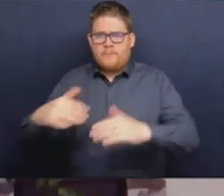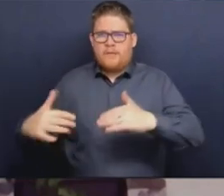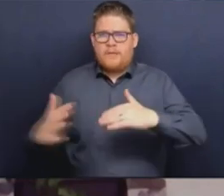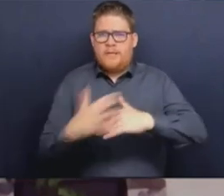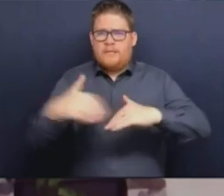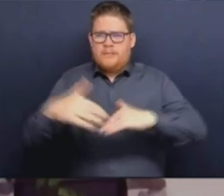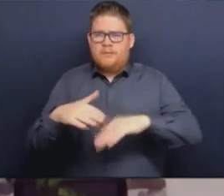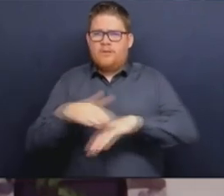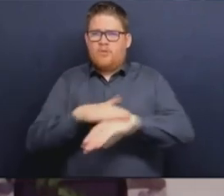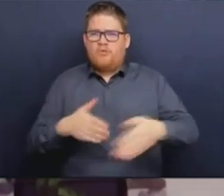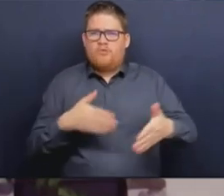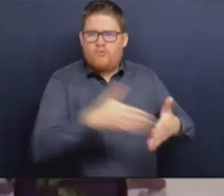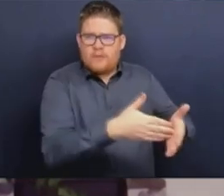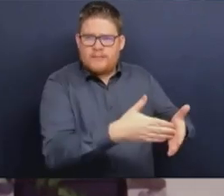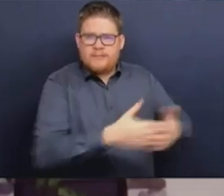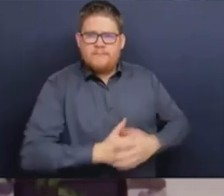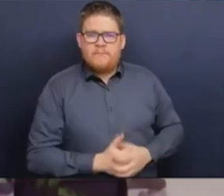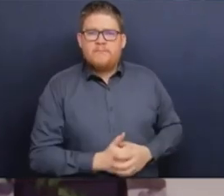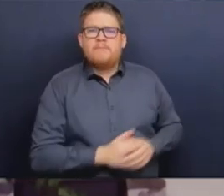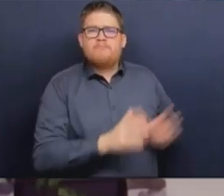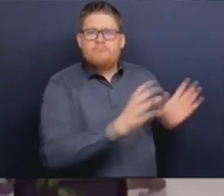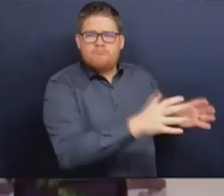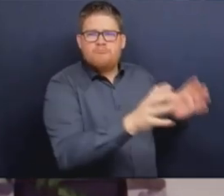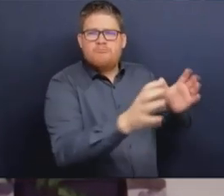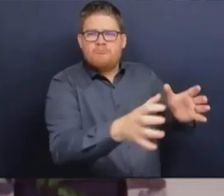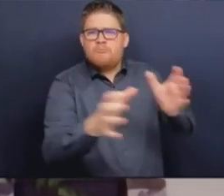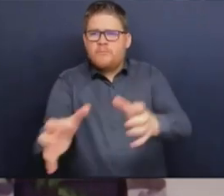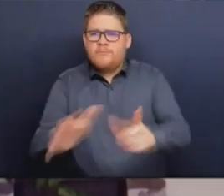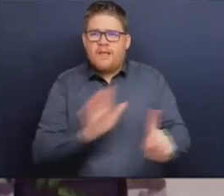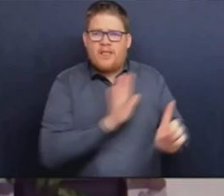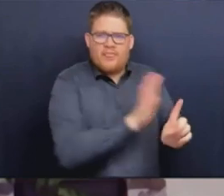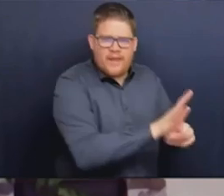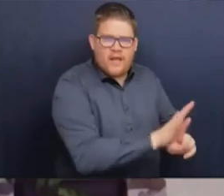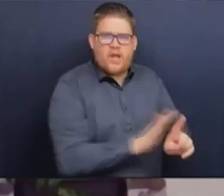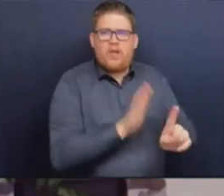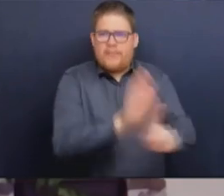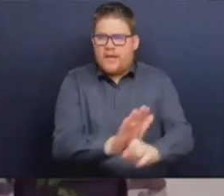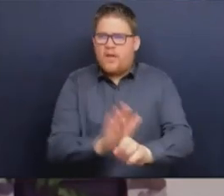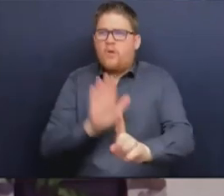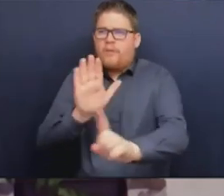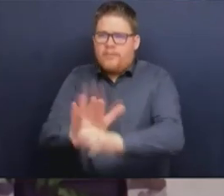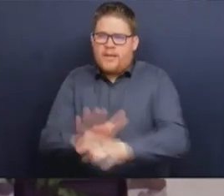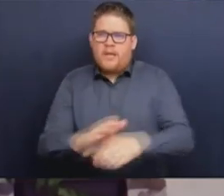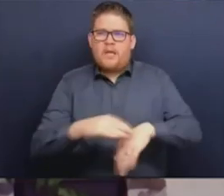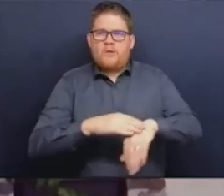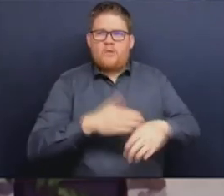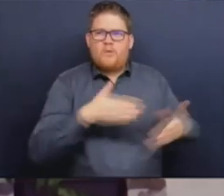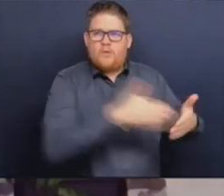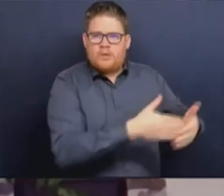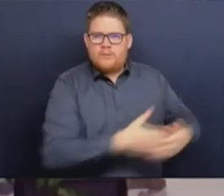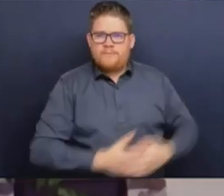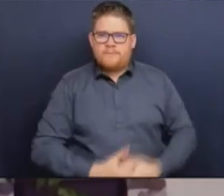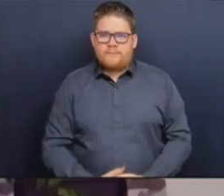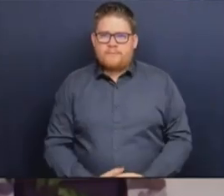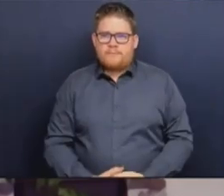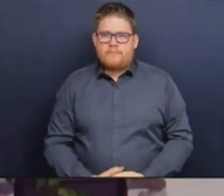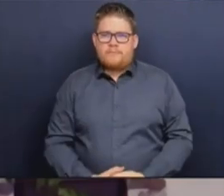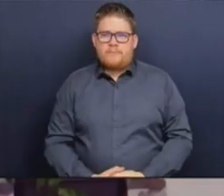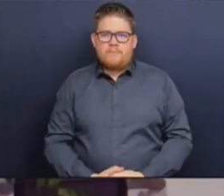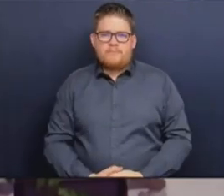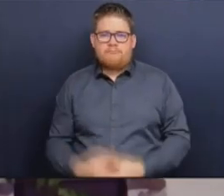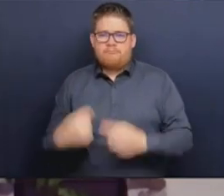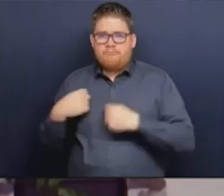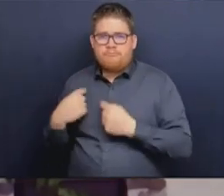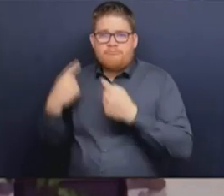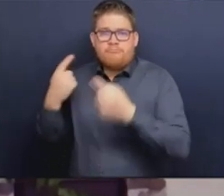forward. For far too long, our people have been disproportionately impacted by systematic racism,